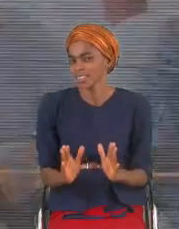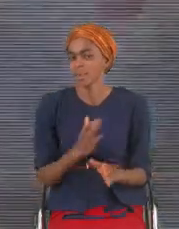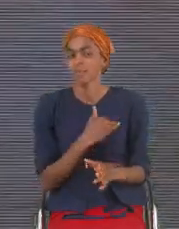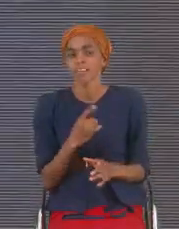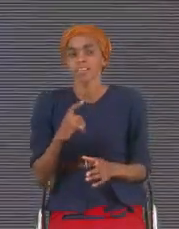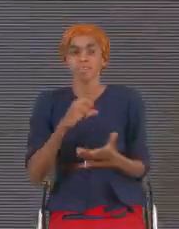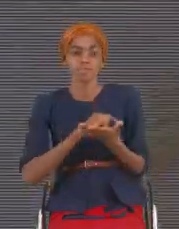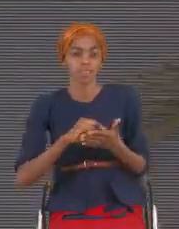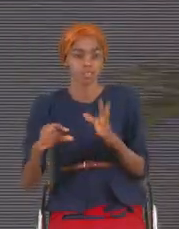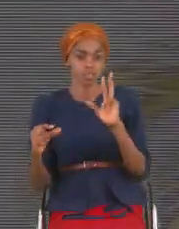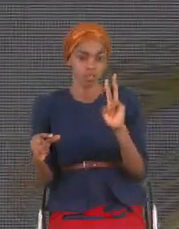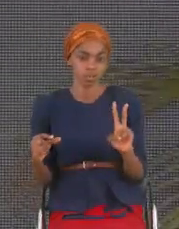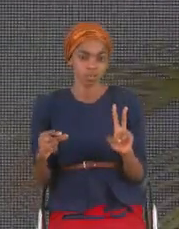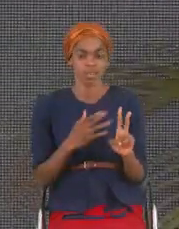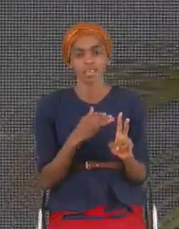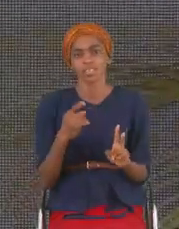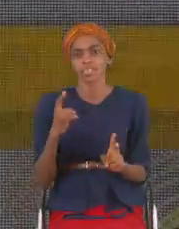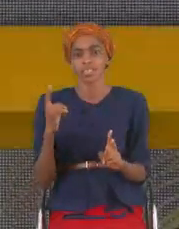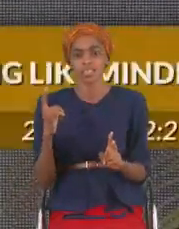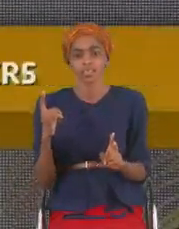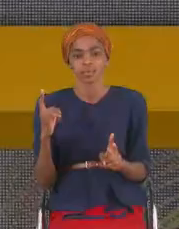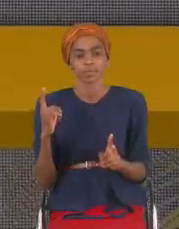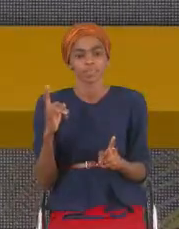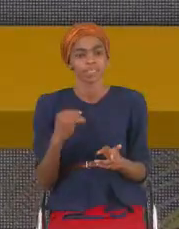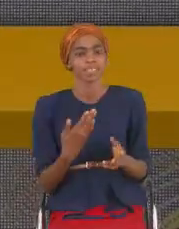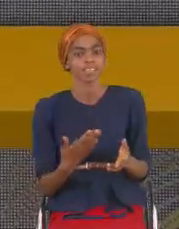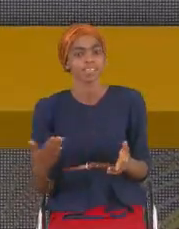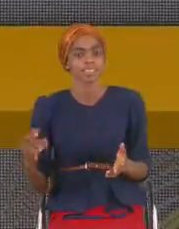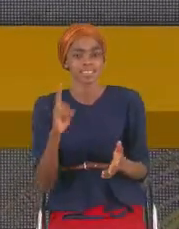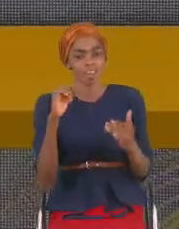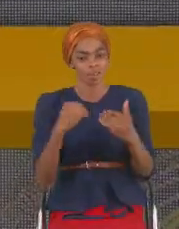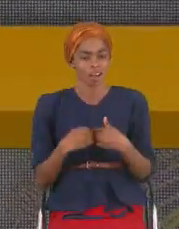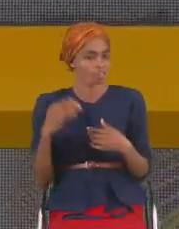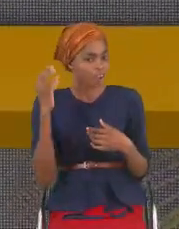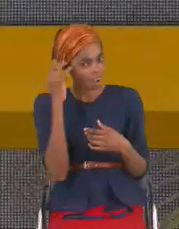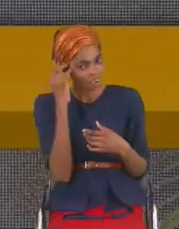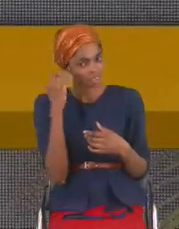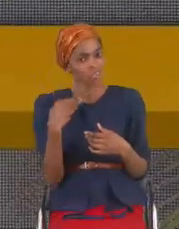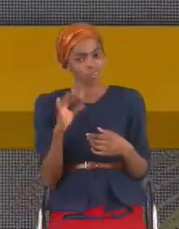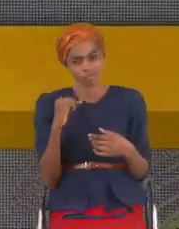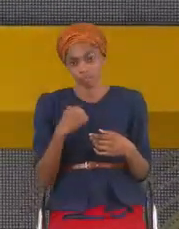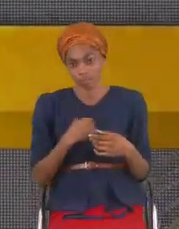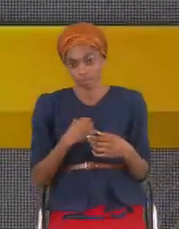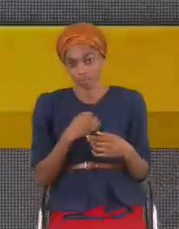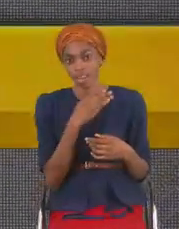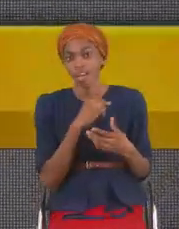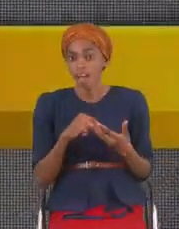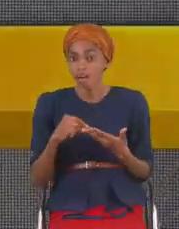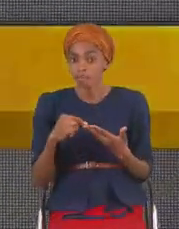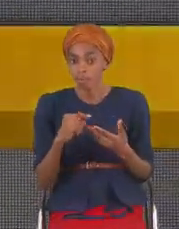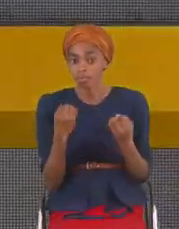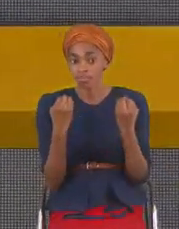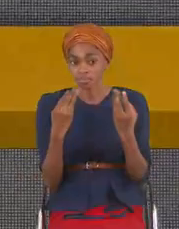verse 2, and the things that thou hast heard of me among